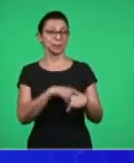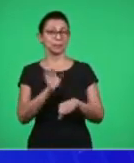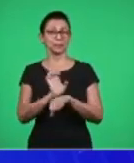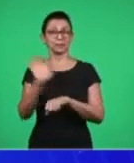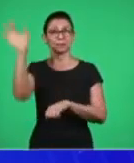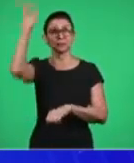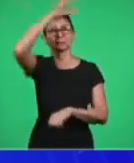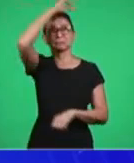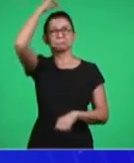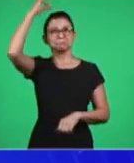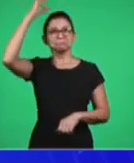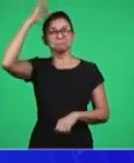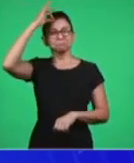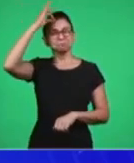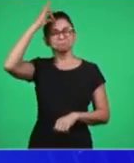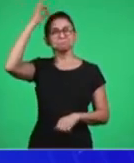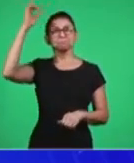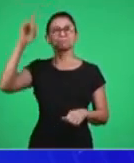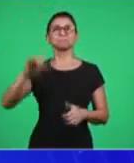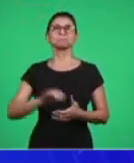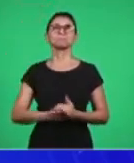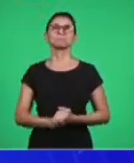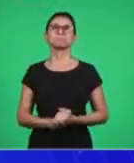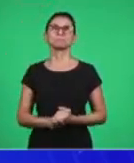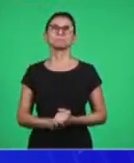Guarapari, in the state of Espírito Santo, in